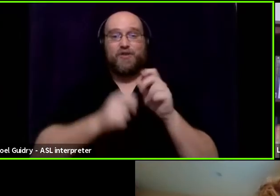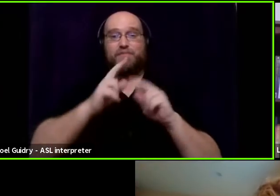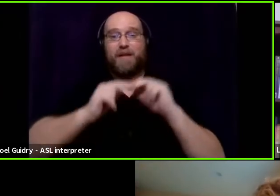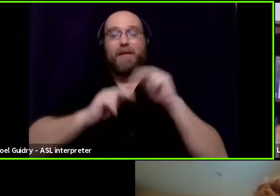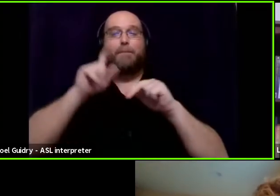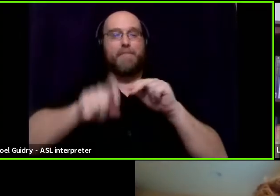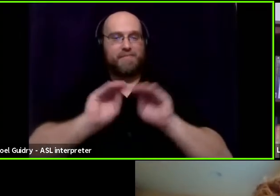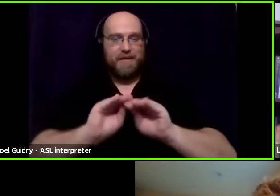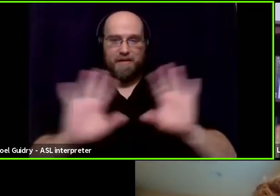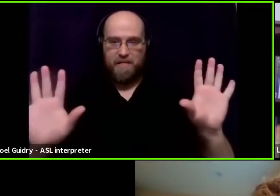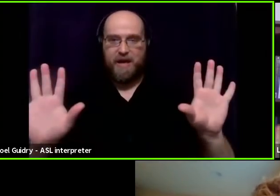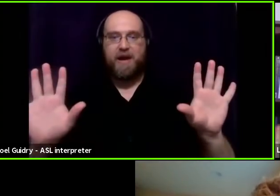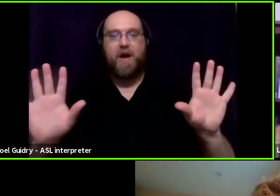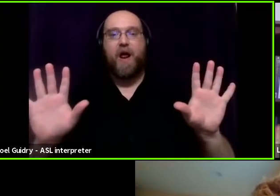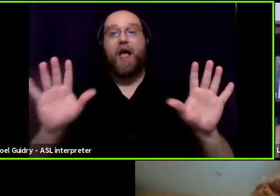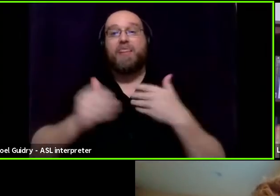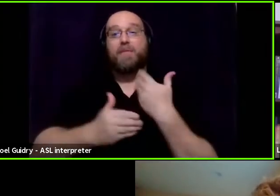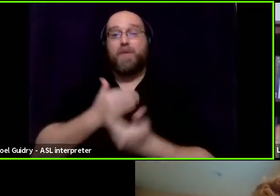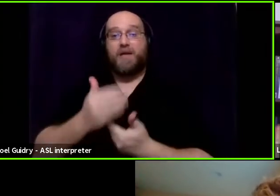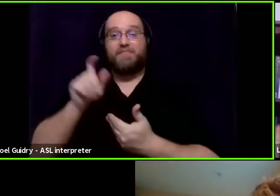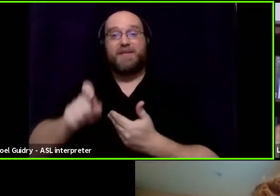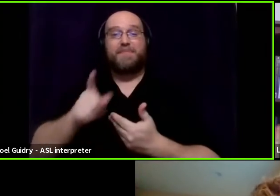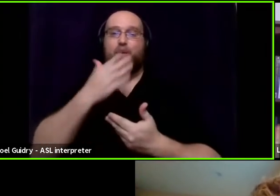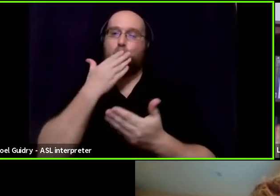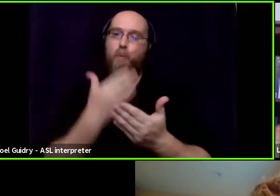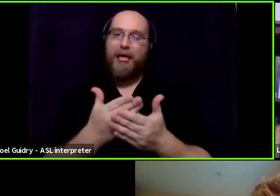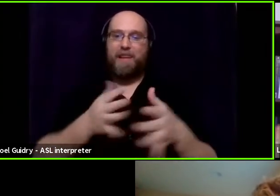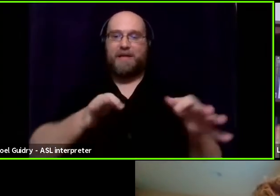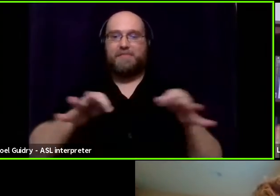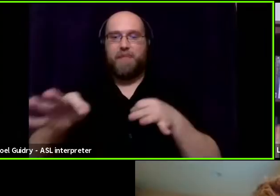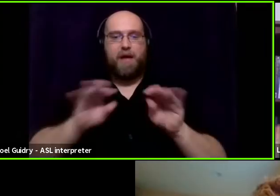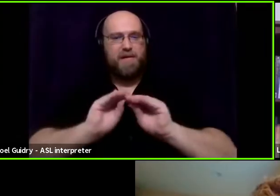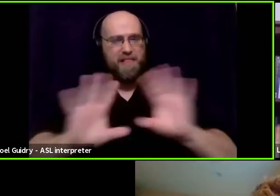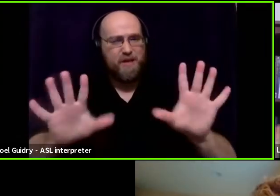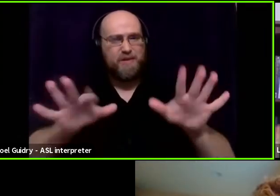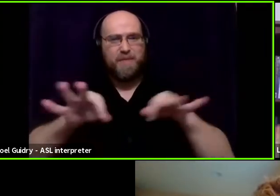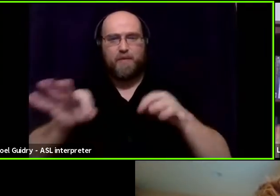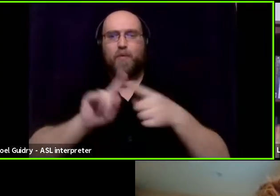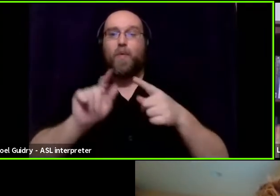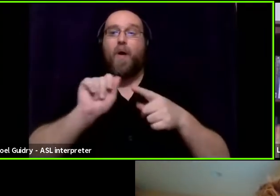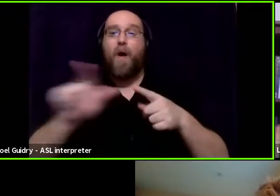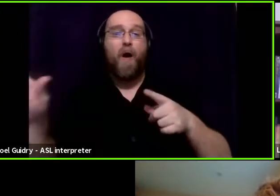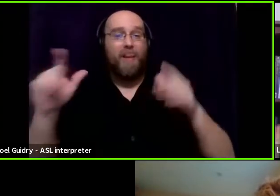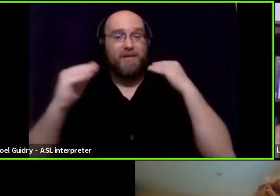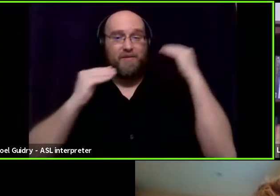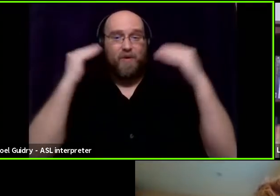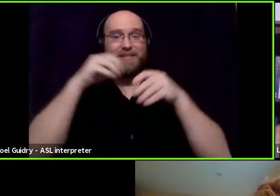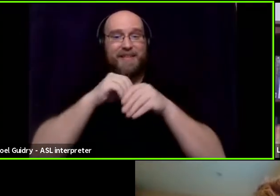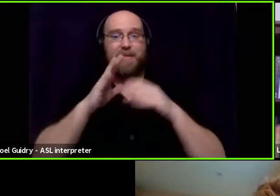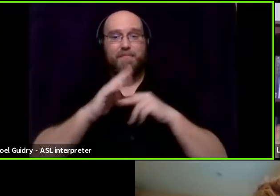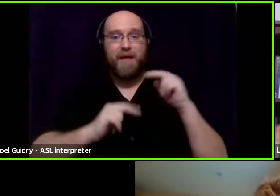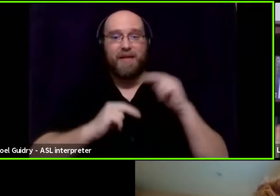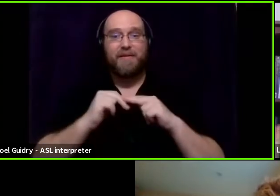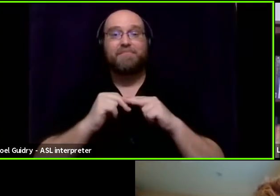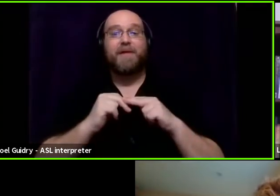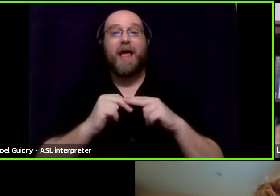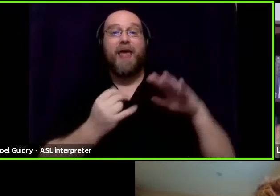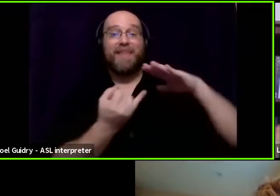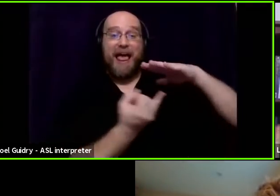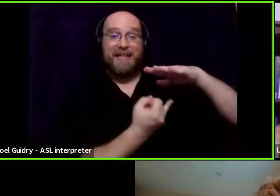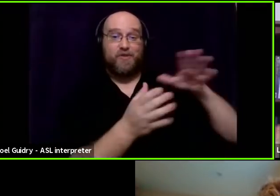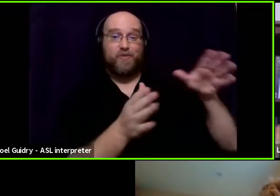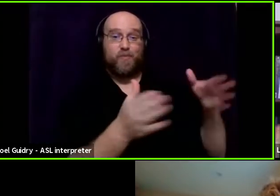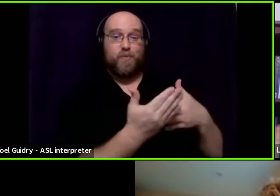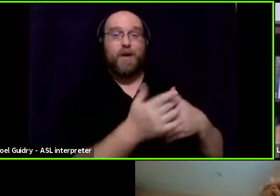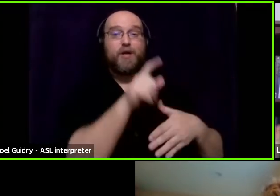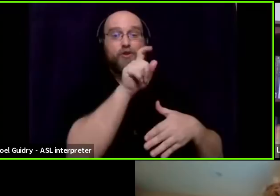well explained to all adults in the building, and the isolation room should be prepared and ready to go with a trained,